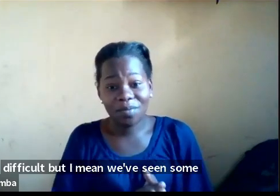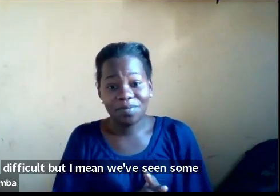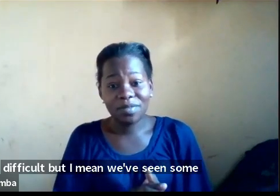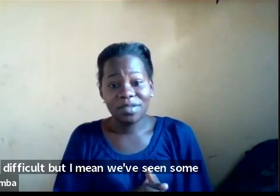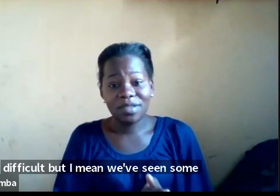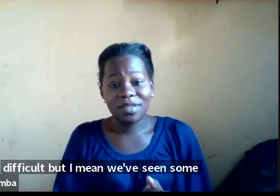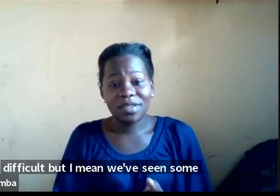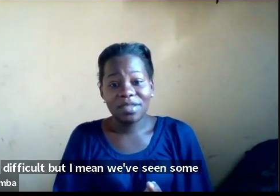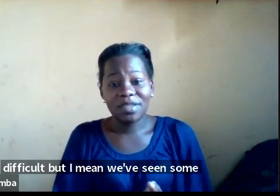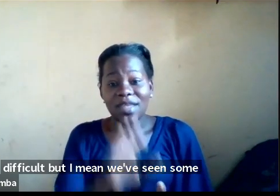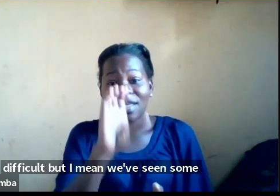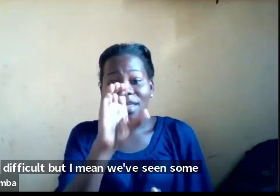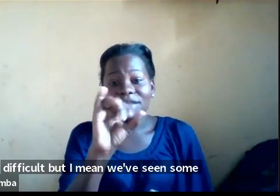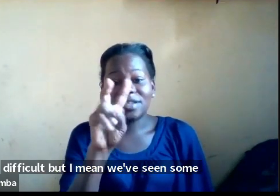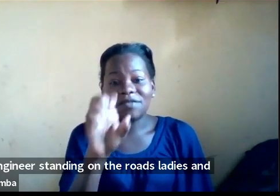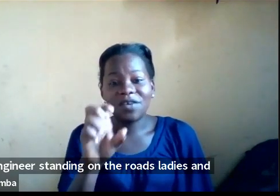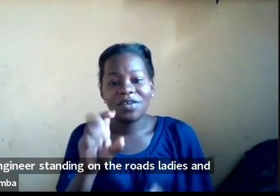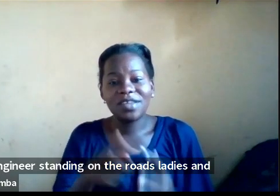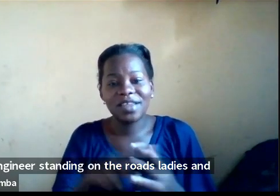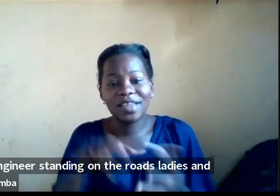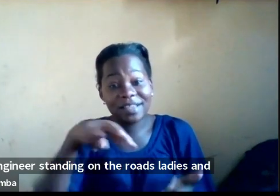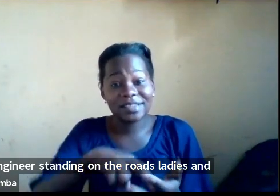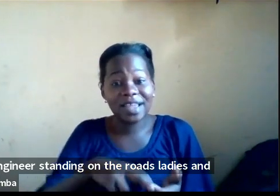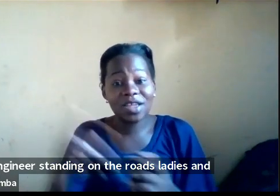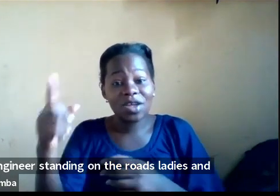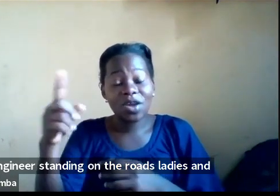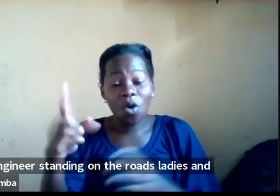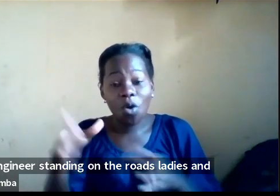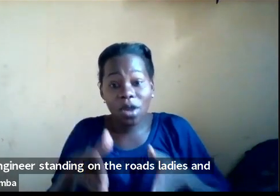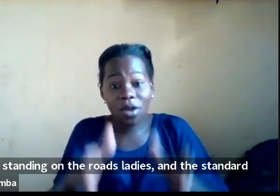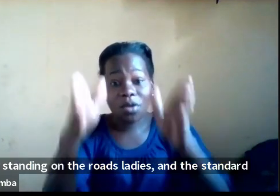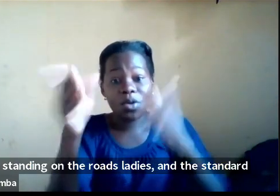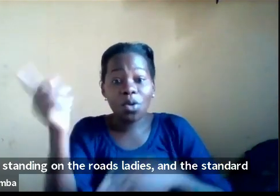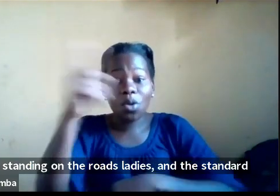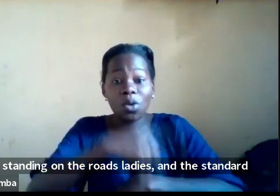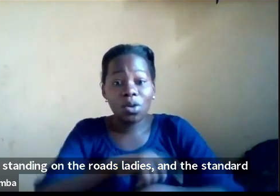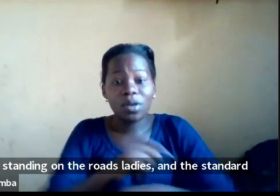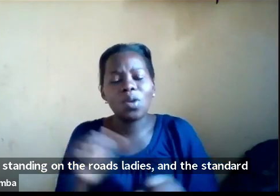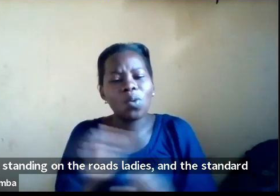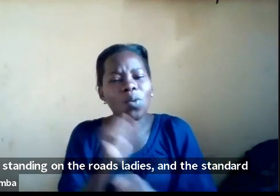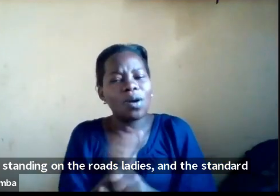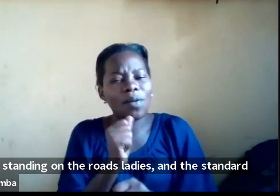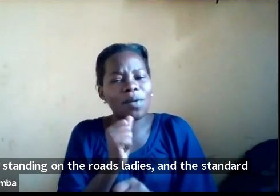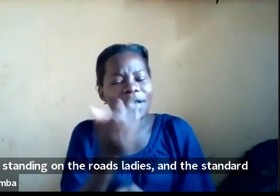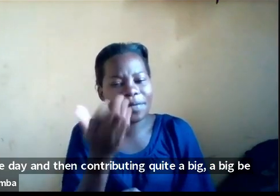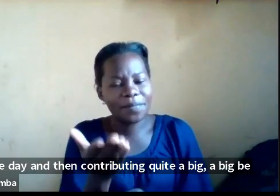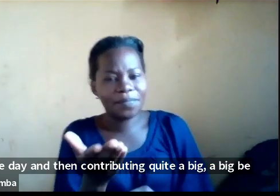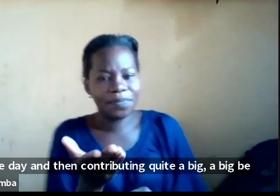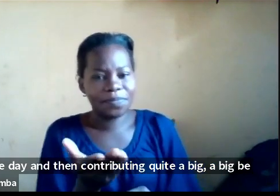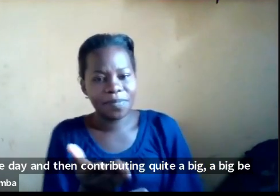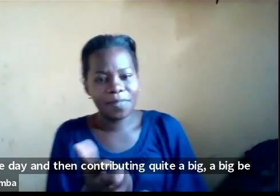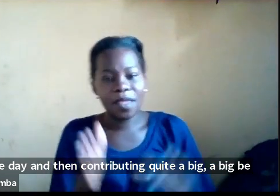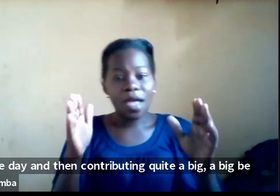standing on the roads, ladies, and they stand there the whole day, and they're contributing quite a big